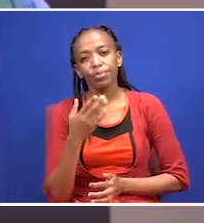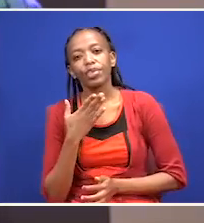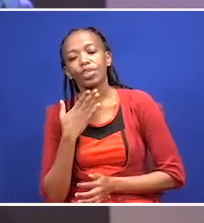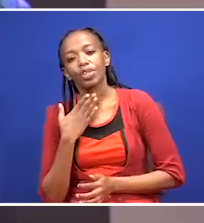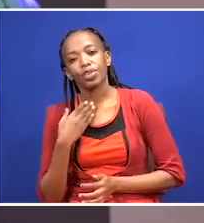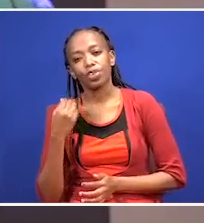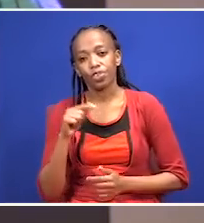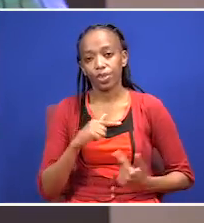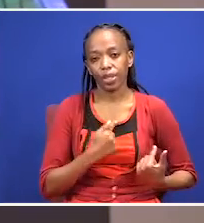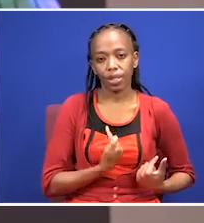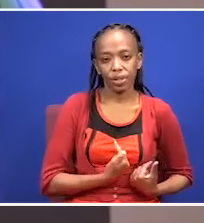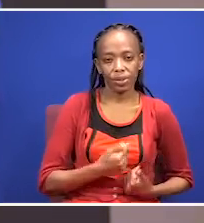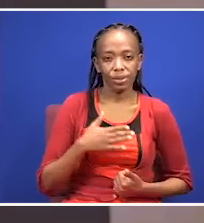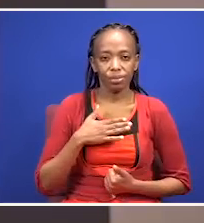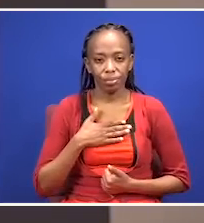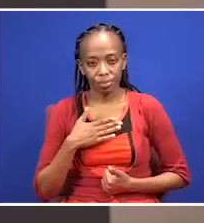we